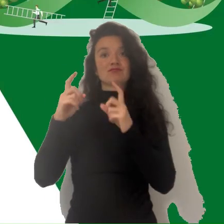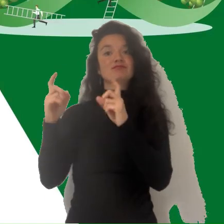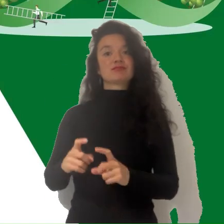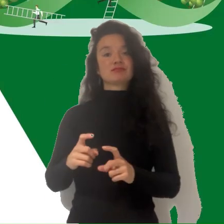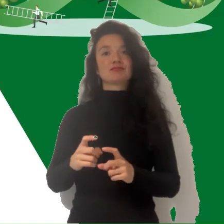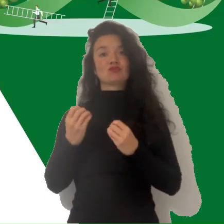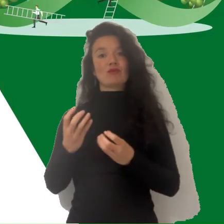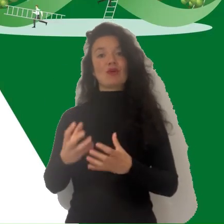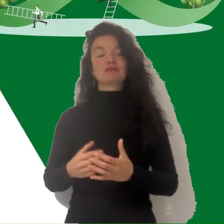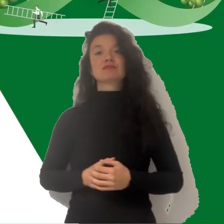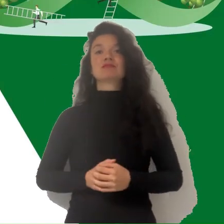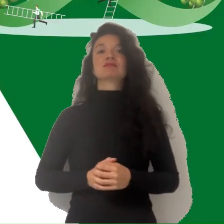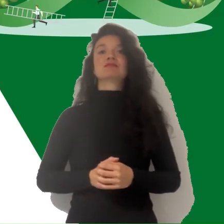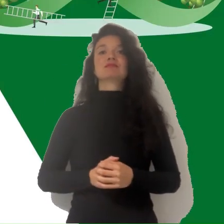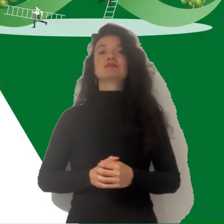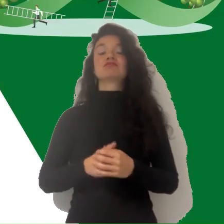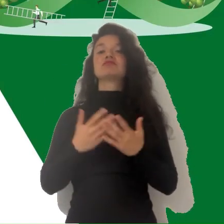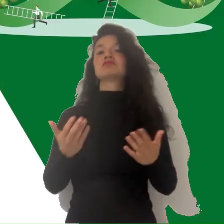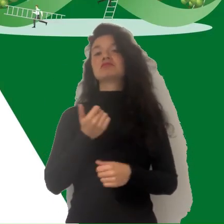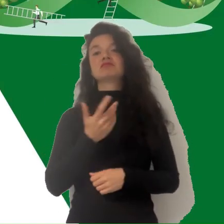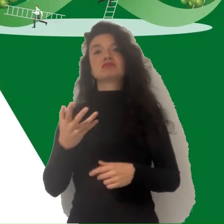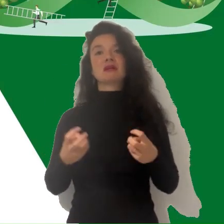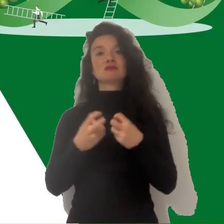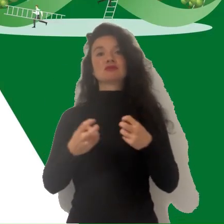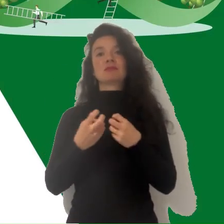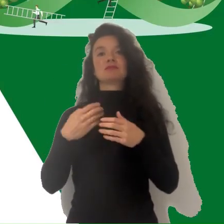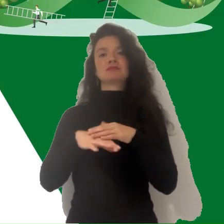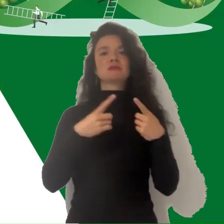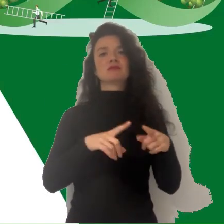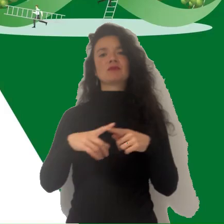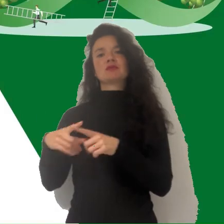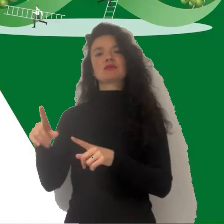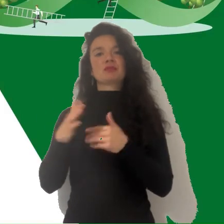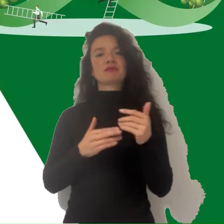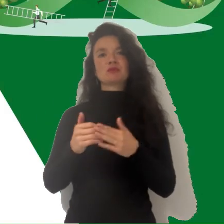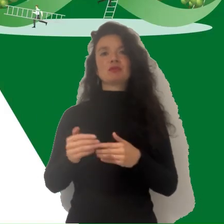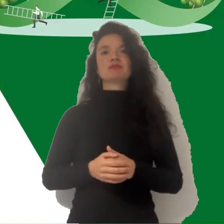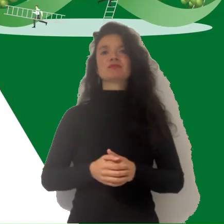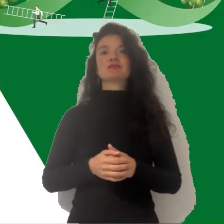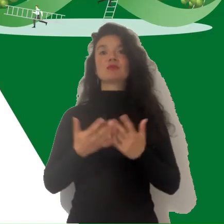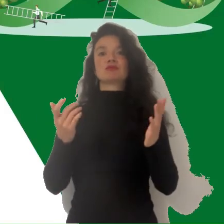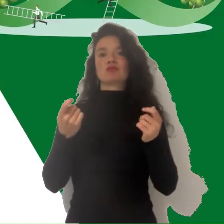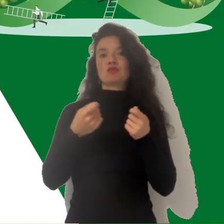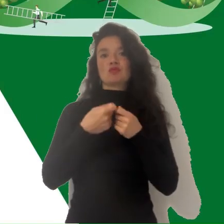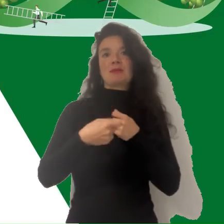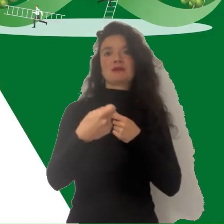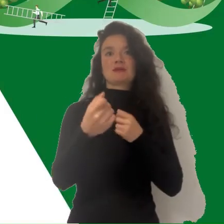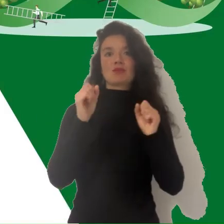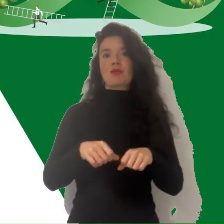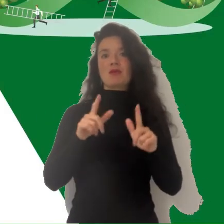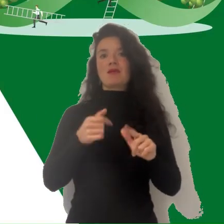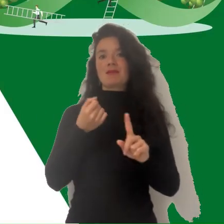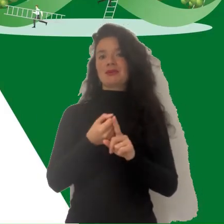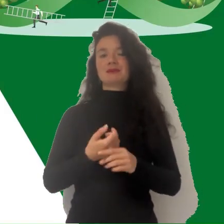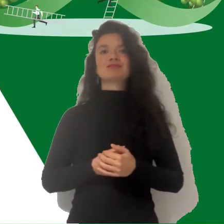help protect the environment, improve efficiency, and also many times reduce cost as well. Here we have